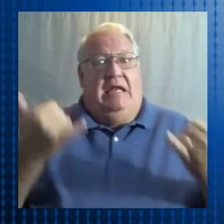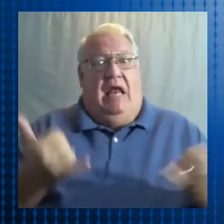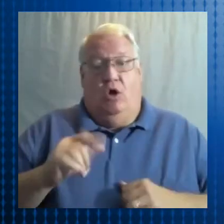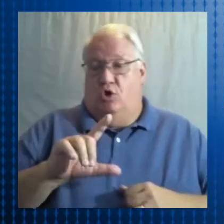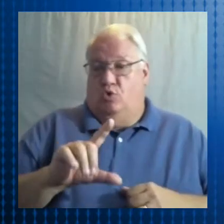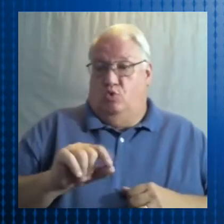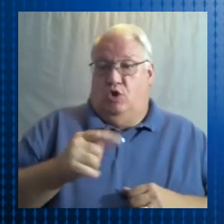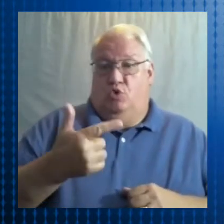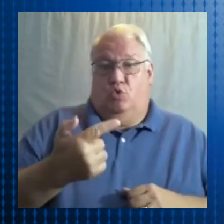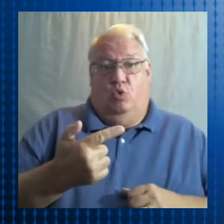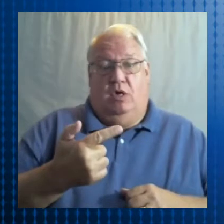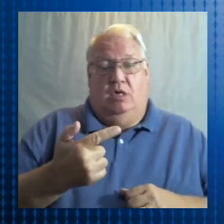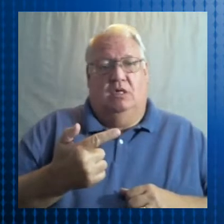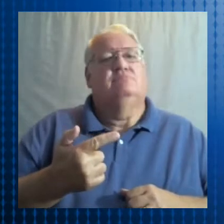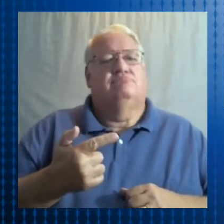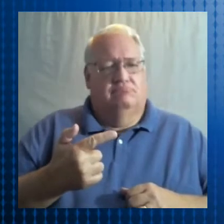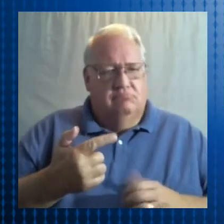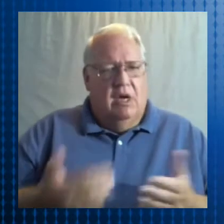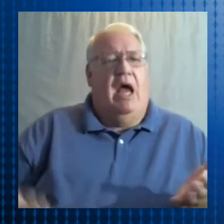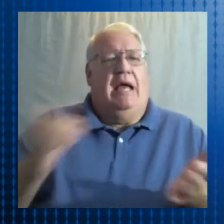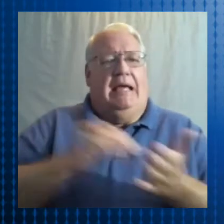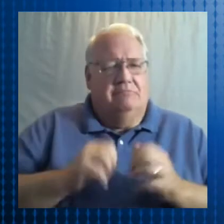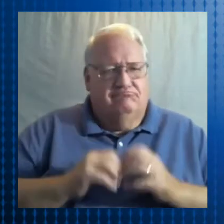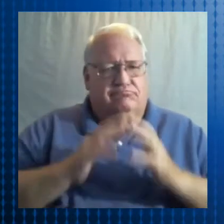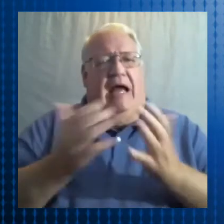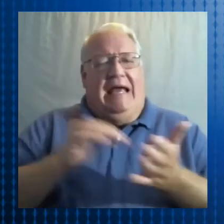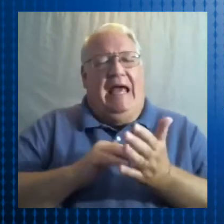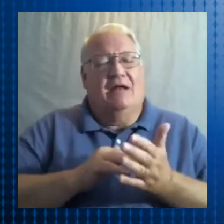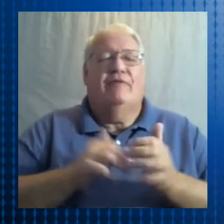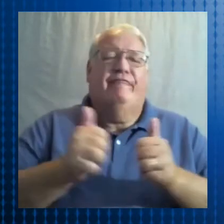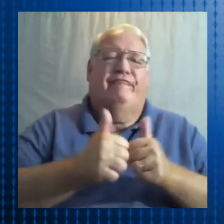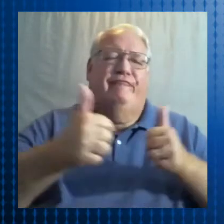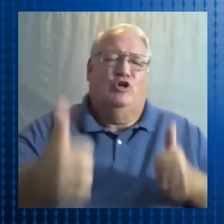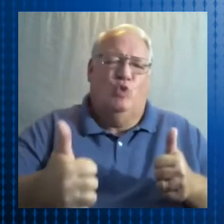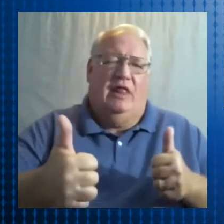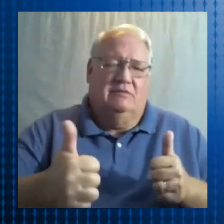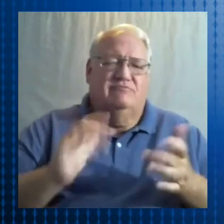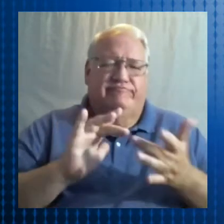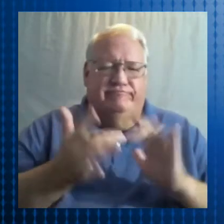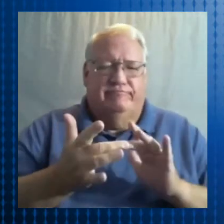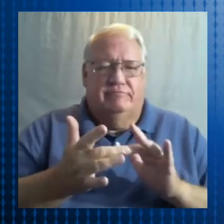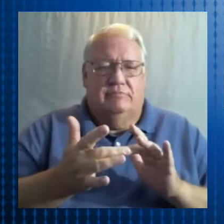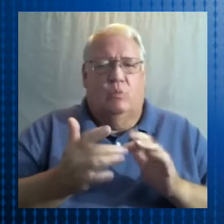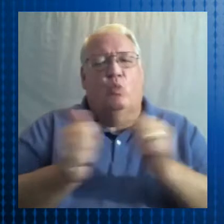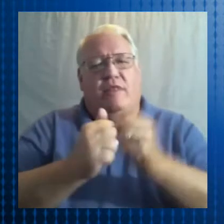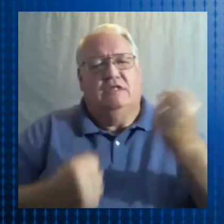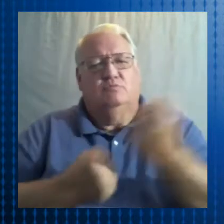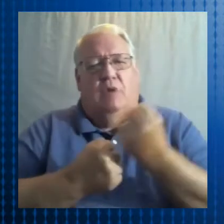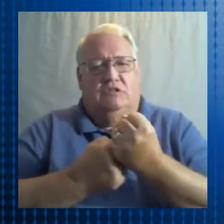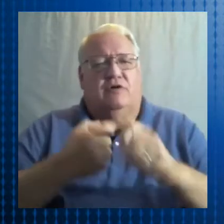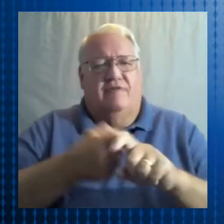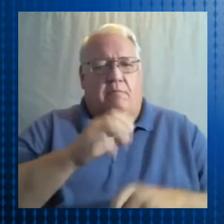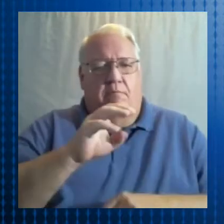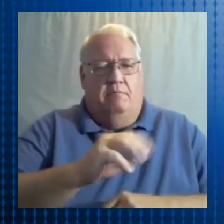2021, the ceremony has returned in a virtual format with the technical assistance and sponsorship of Mott Community College. The